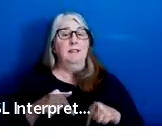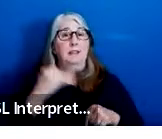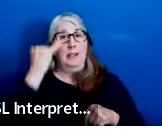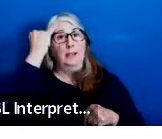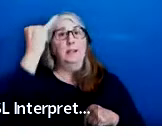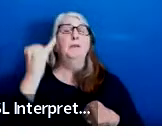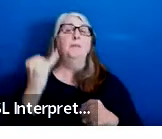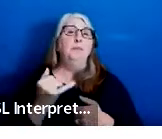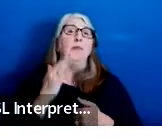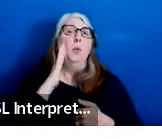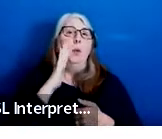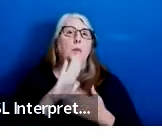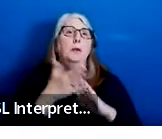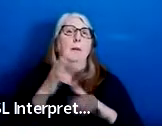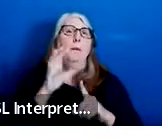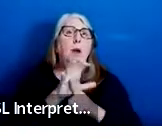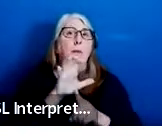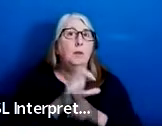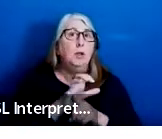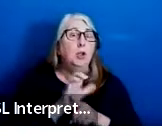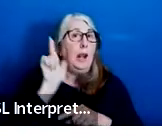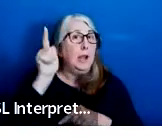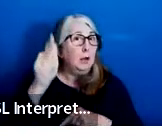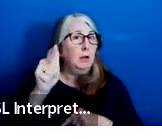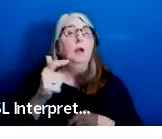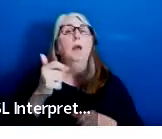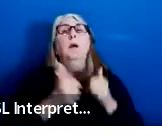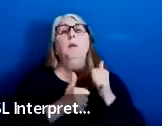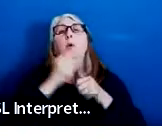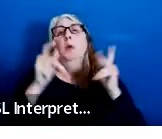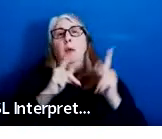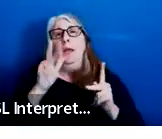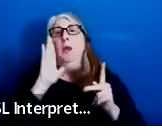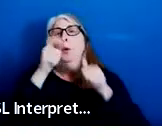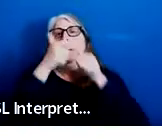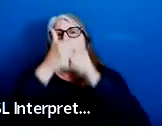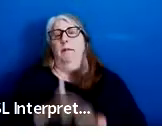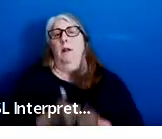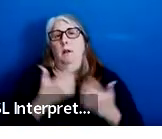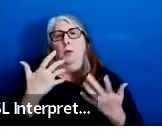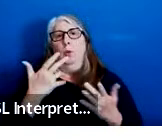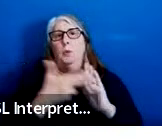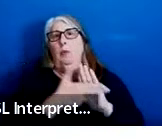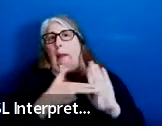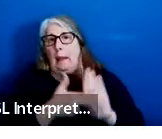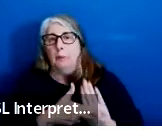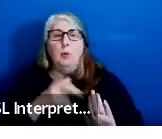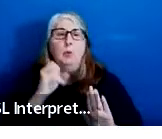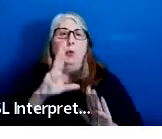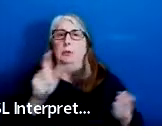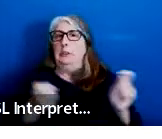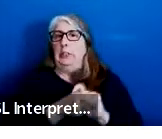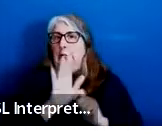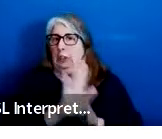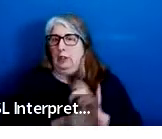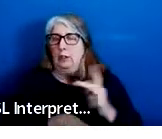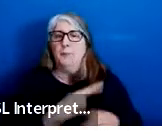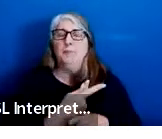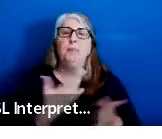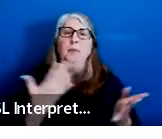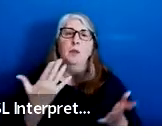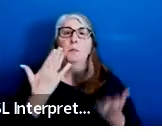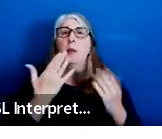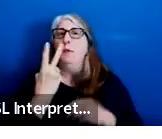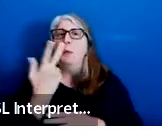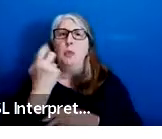that most things will start to be labeled. So maybe 2 or 3 years from now, this will be a lot easier than it is now for those of us who